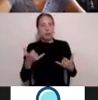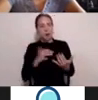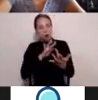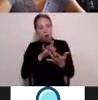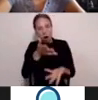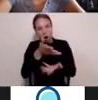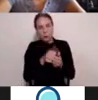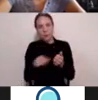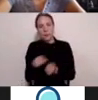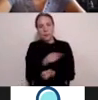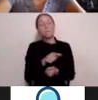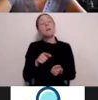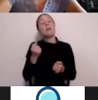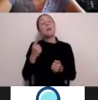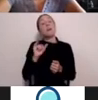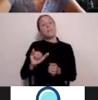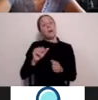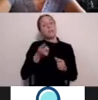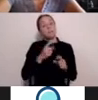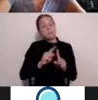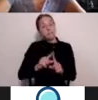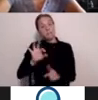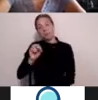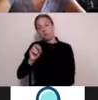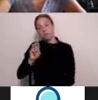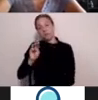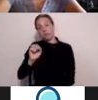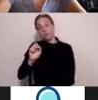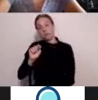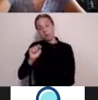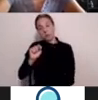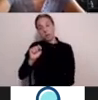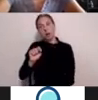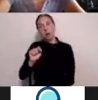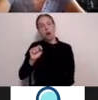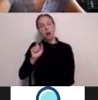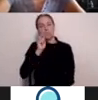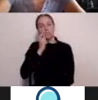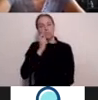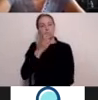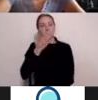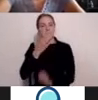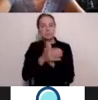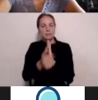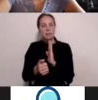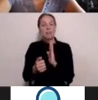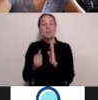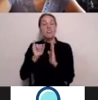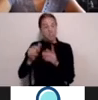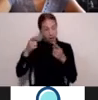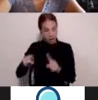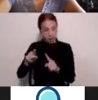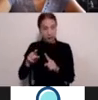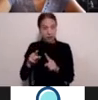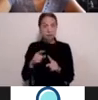different formats is a tremendous skill. And I don't know that we would have embarked upon it as readily as when we were